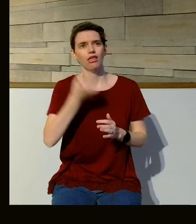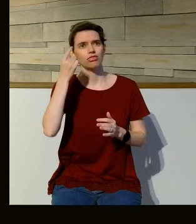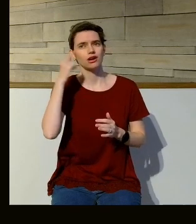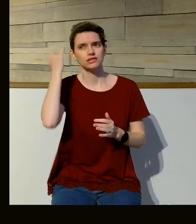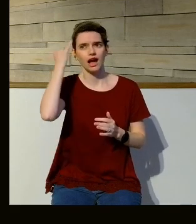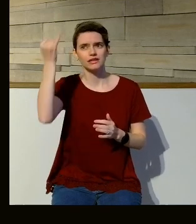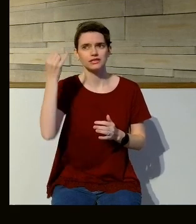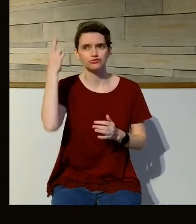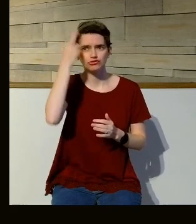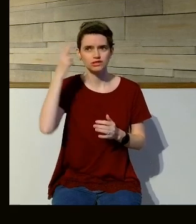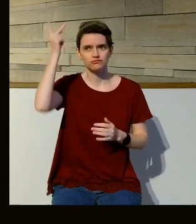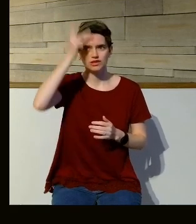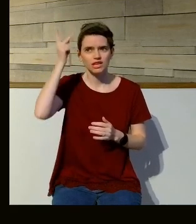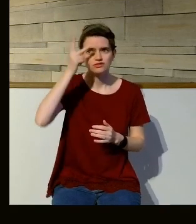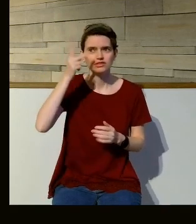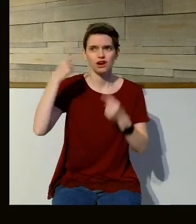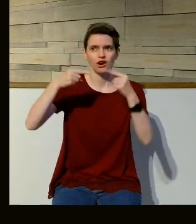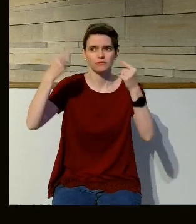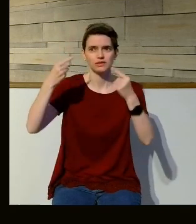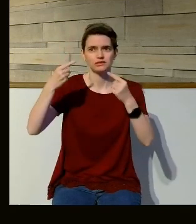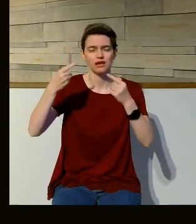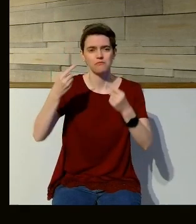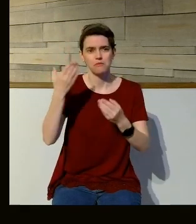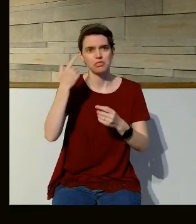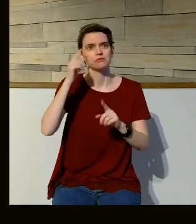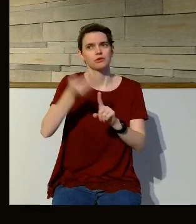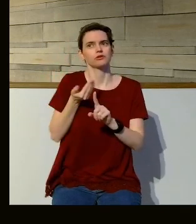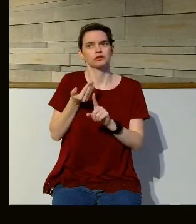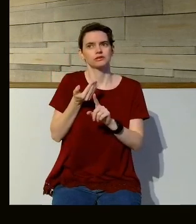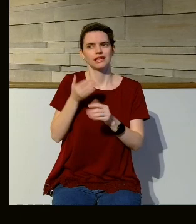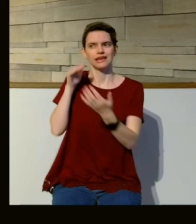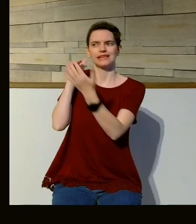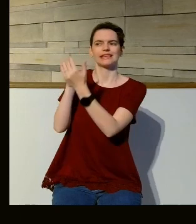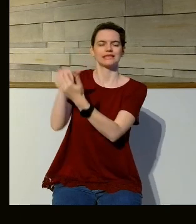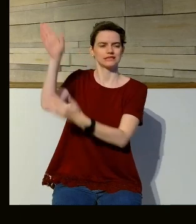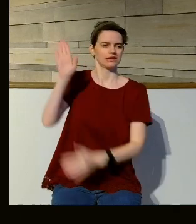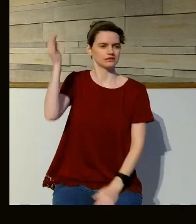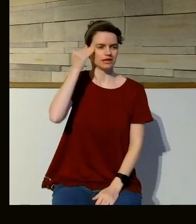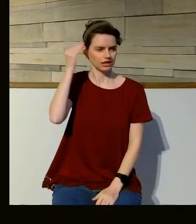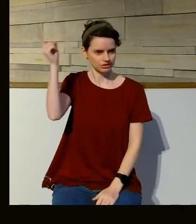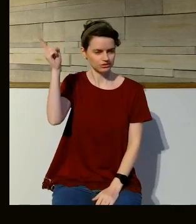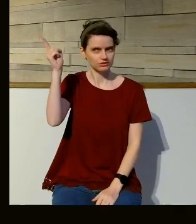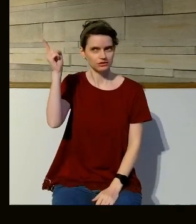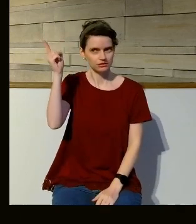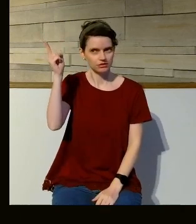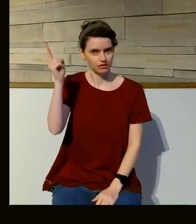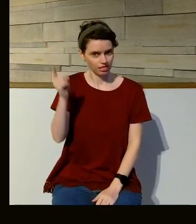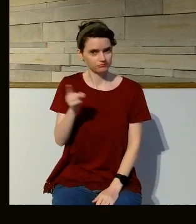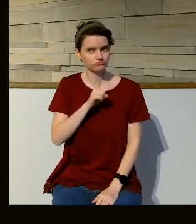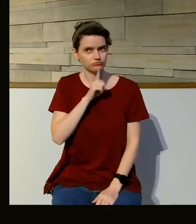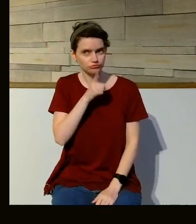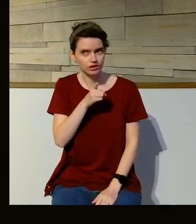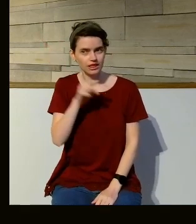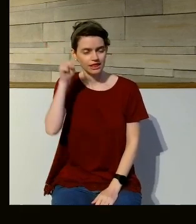ideas, reasonings, philosophies, arguments, and presuppositions that go against the knowledge of God. And quite literally, according to